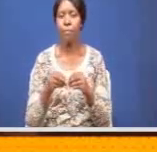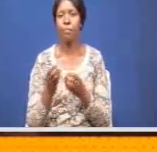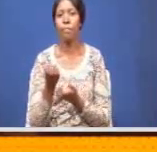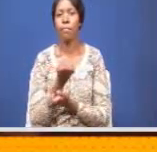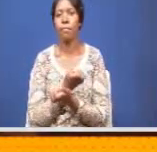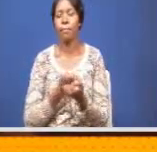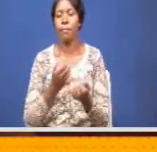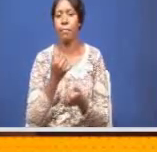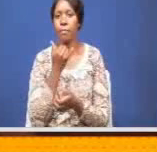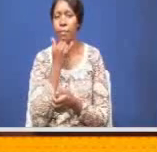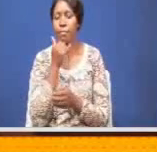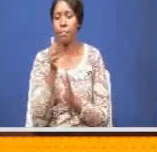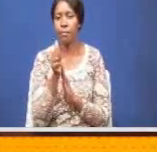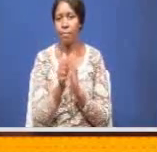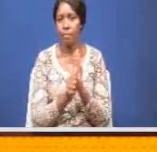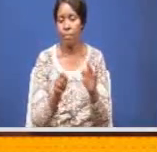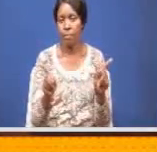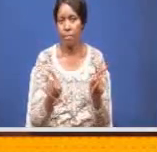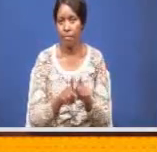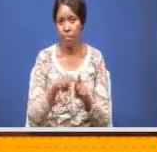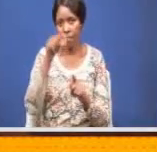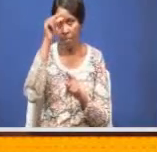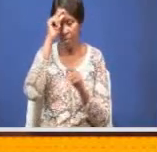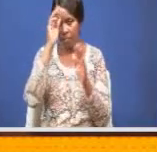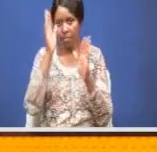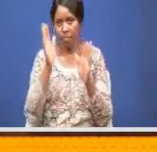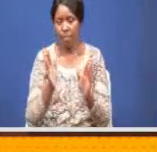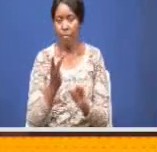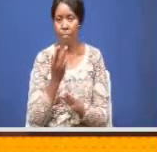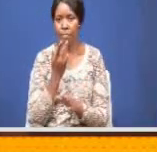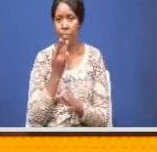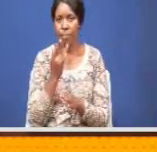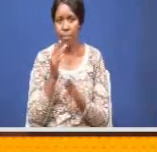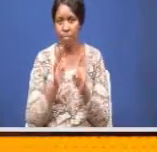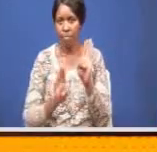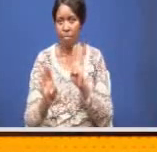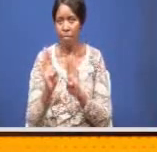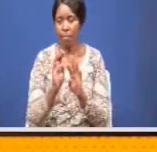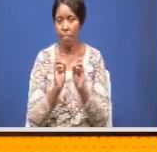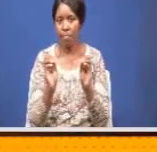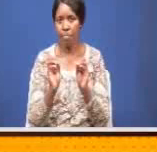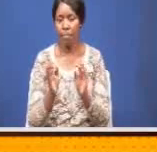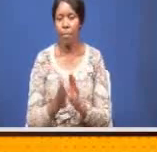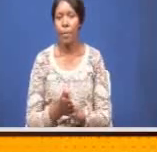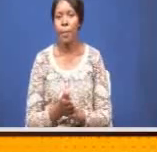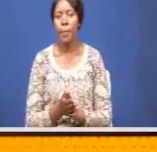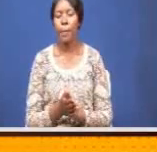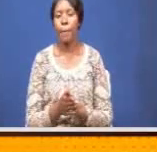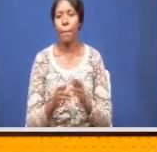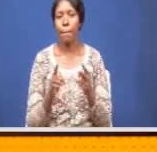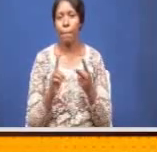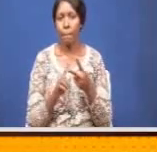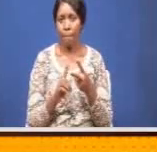Wayali, kawira aurotwa ni kimanyano na wagi mitugo imego tongeriene. Count number two, Honorable